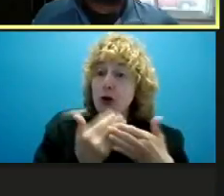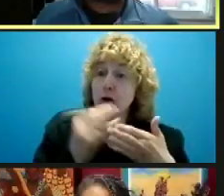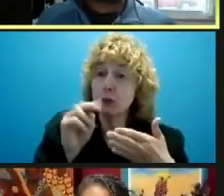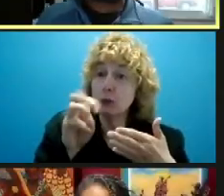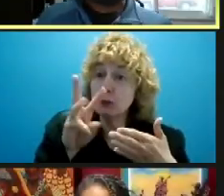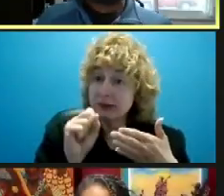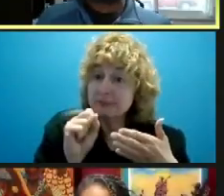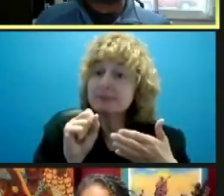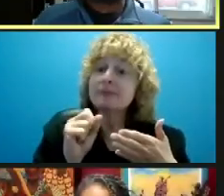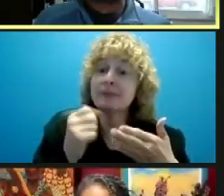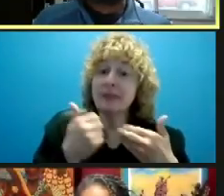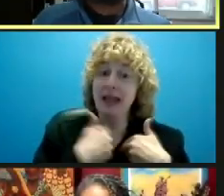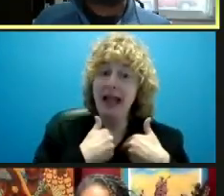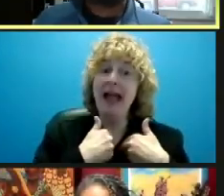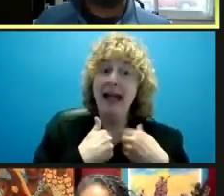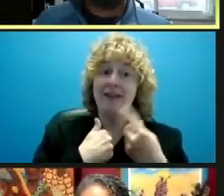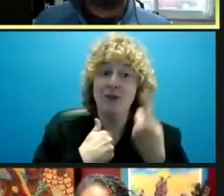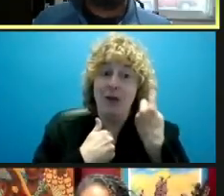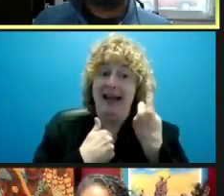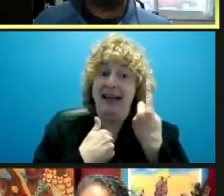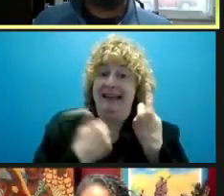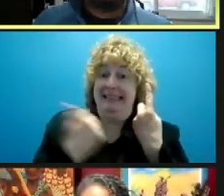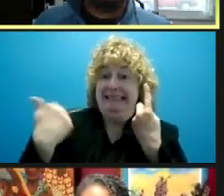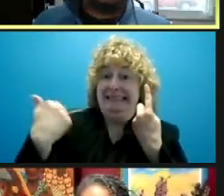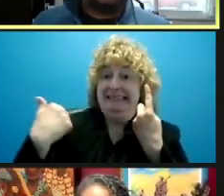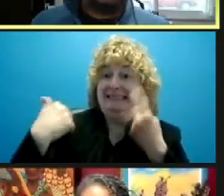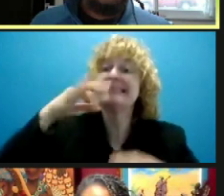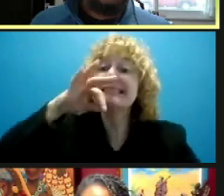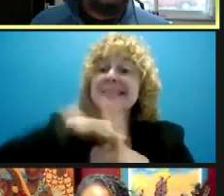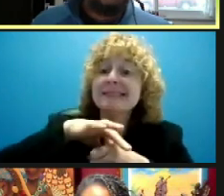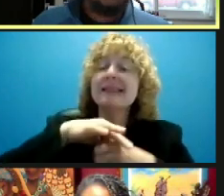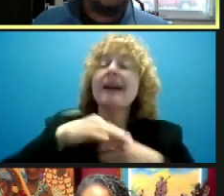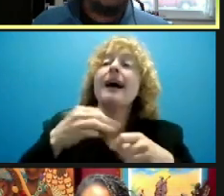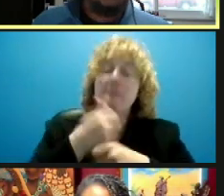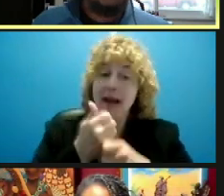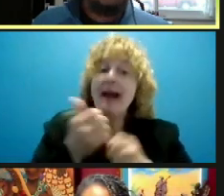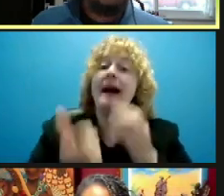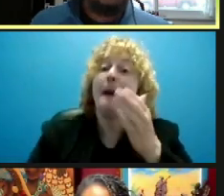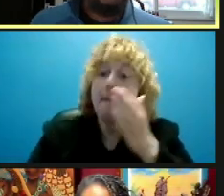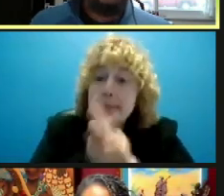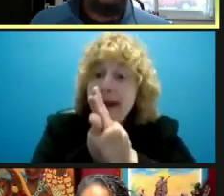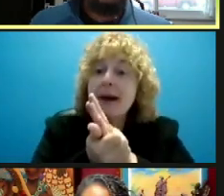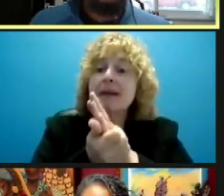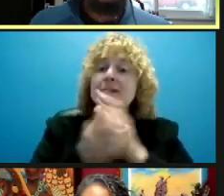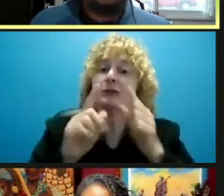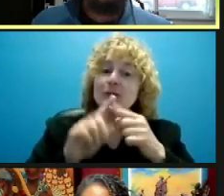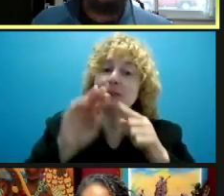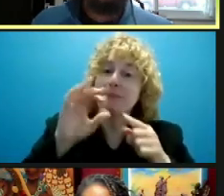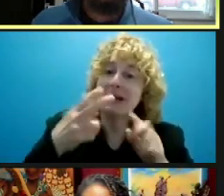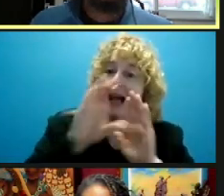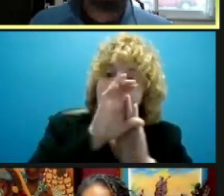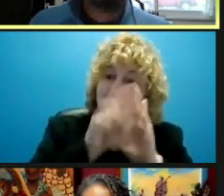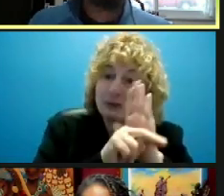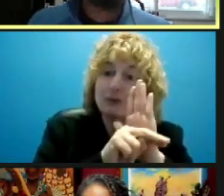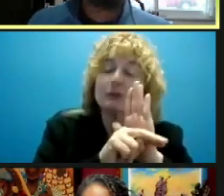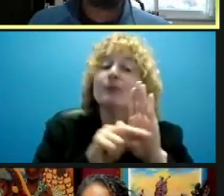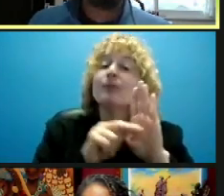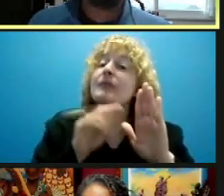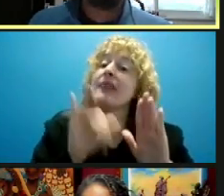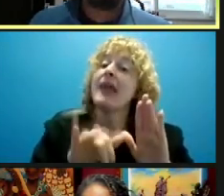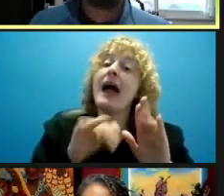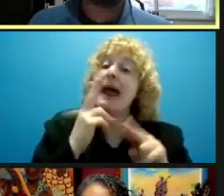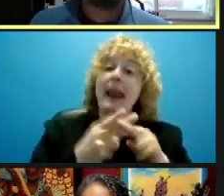that passed in the last election and created an amendment in the Michigan Constitution. And the name, the official name is